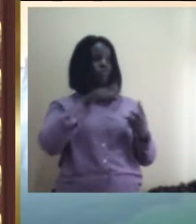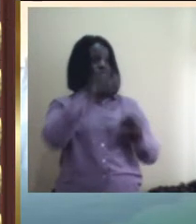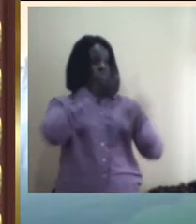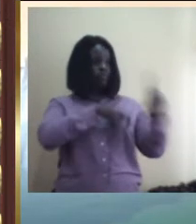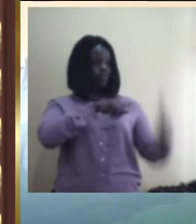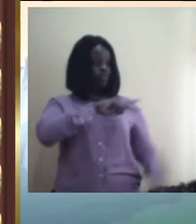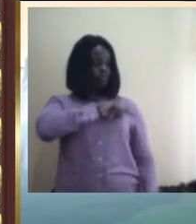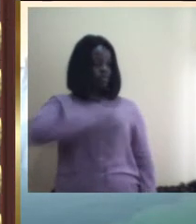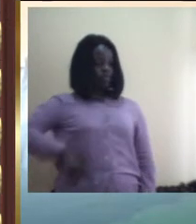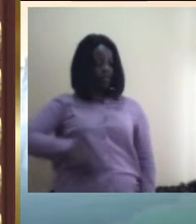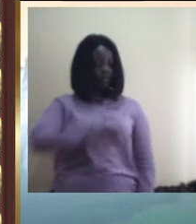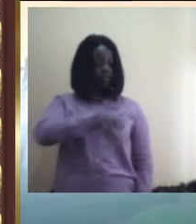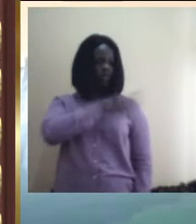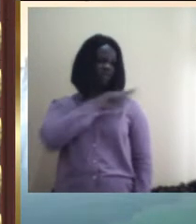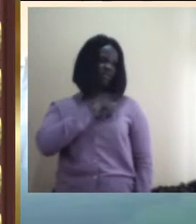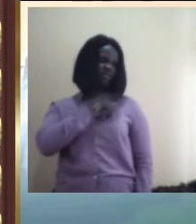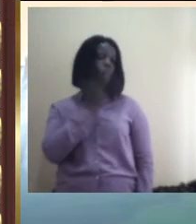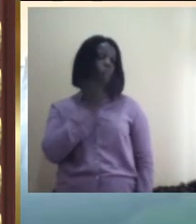province address in